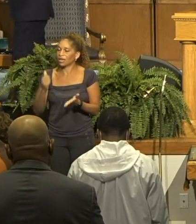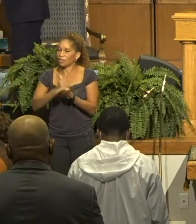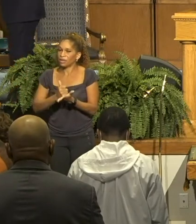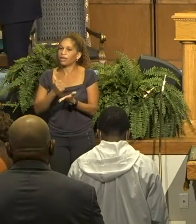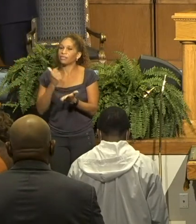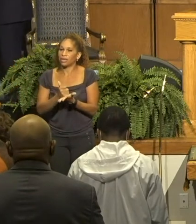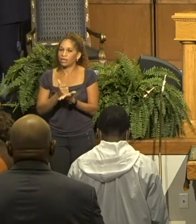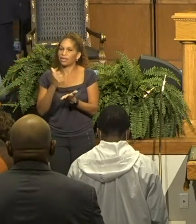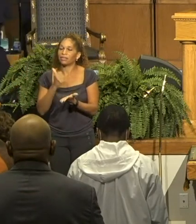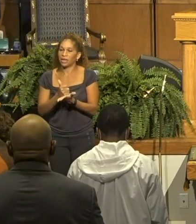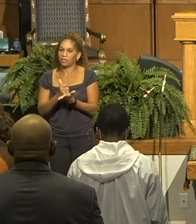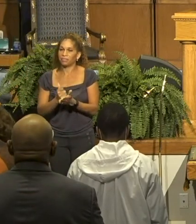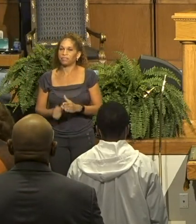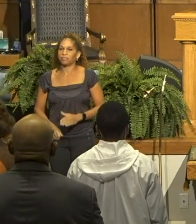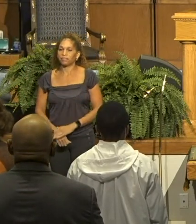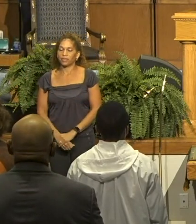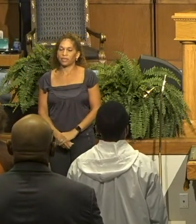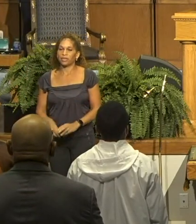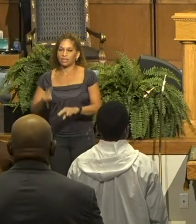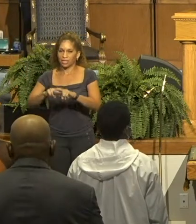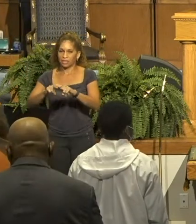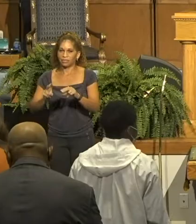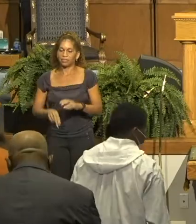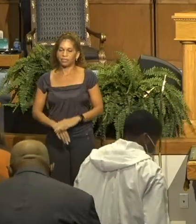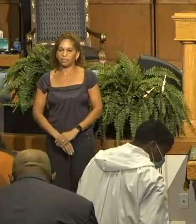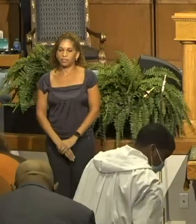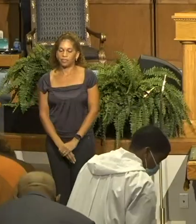amen, and amen. You may be seated.